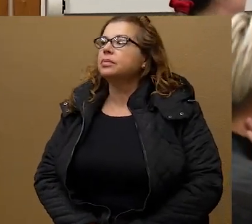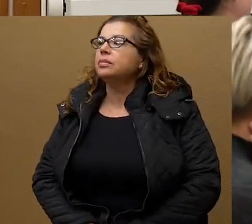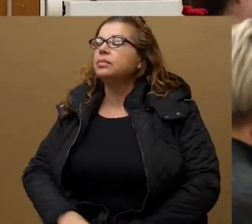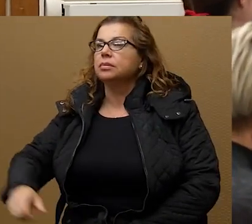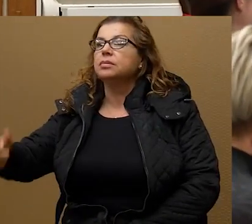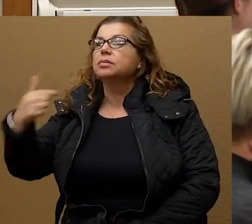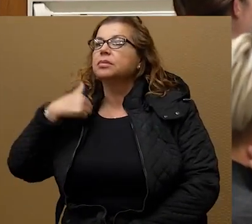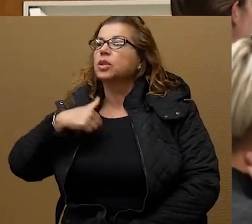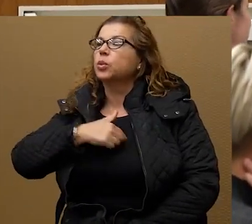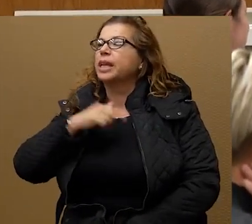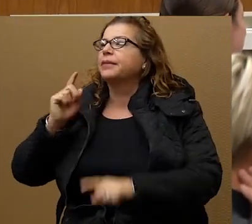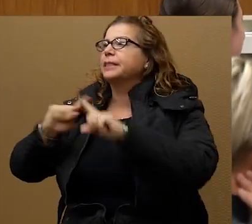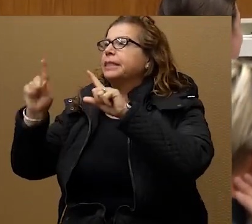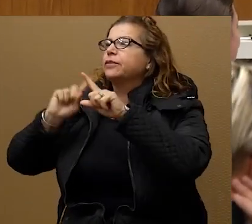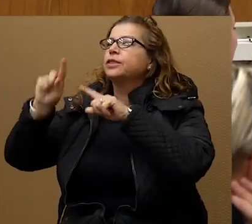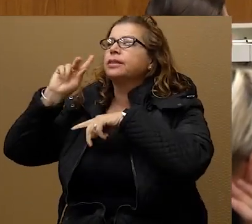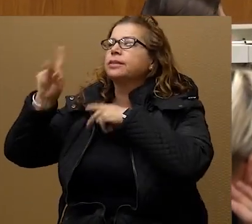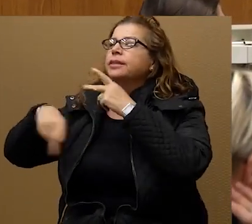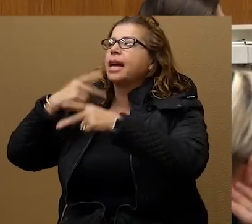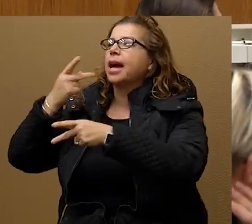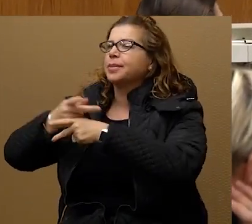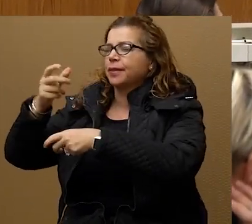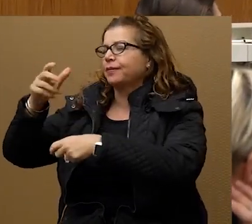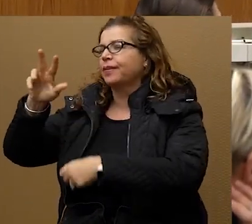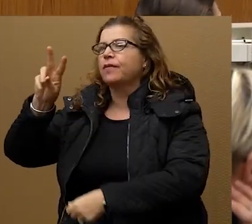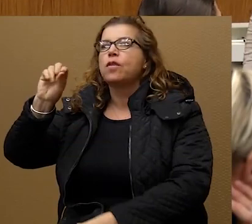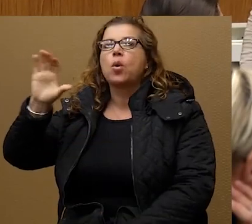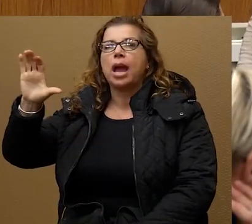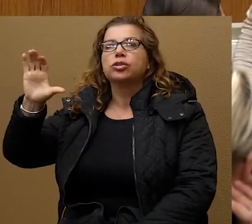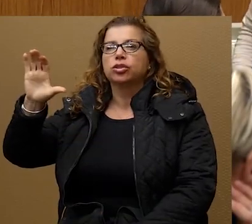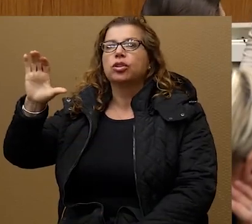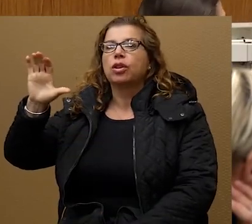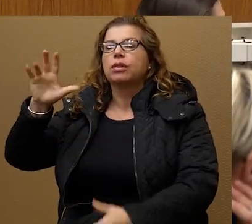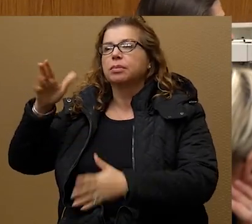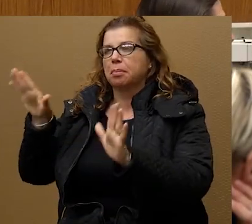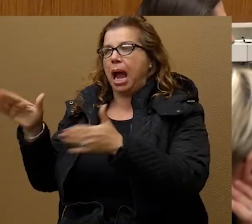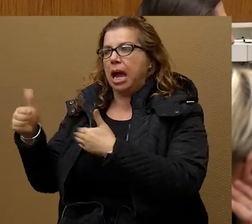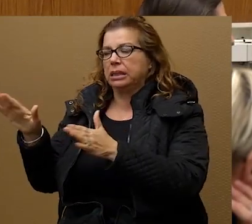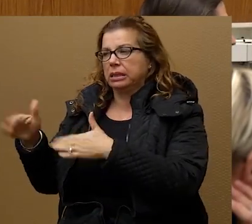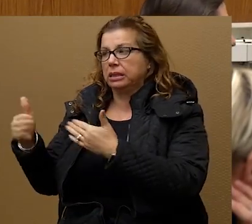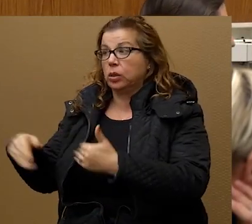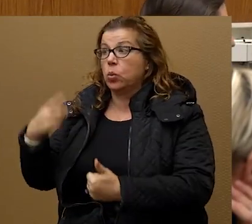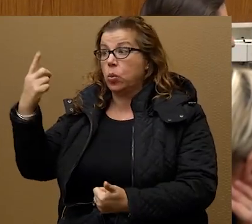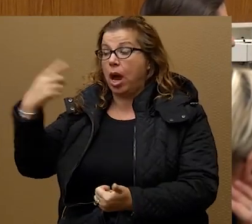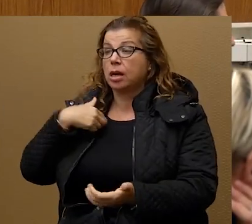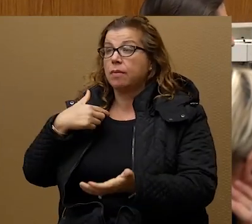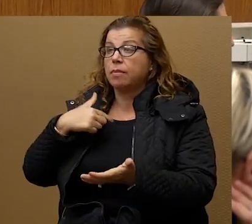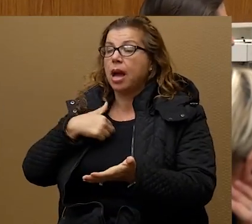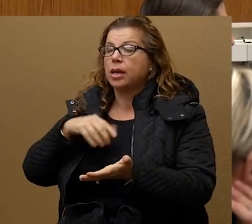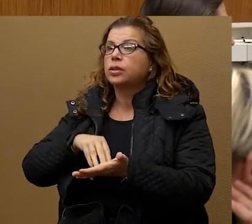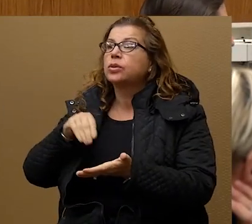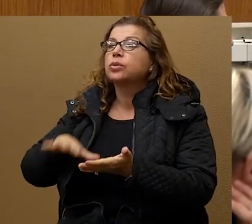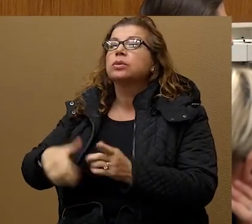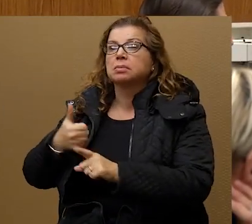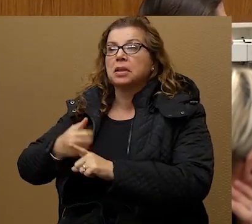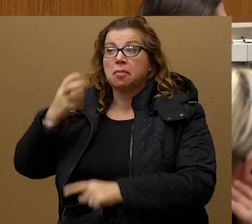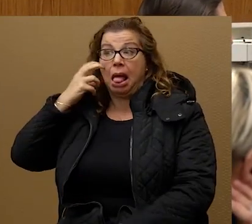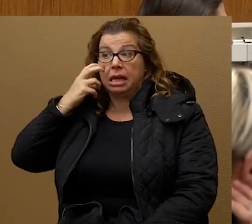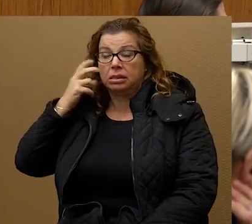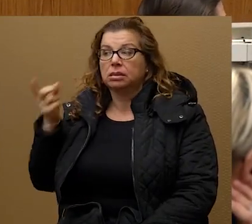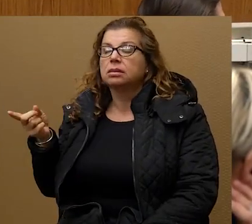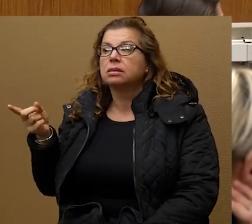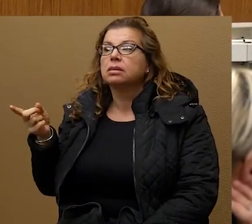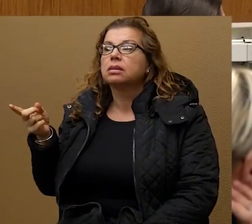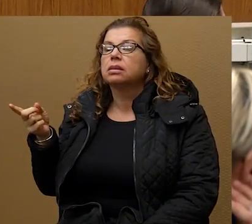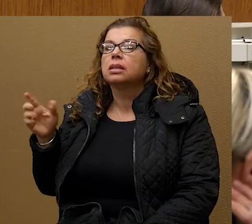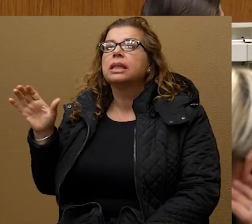So we have different vocational task boxes. Some of my kids are doing put-ins. One of my students who has a visual impairment, I have him